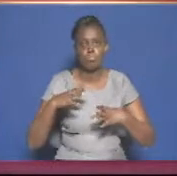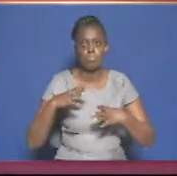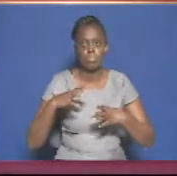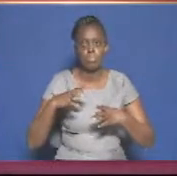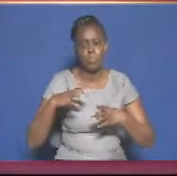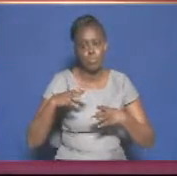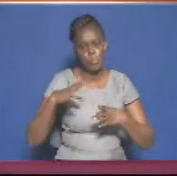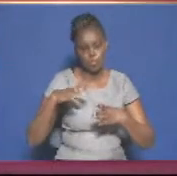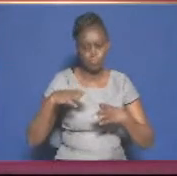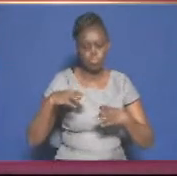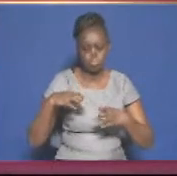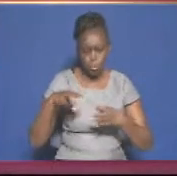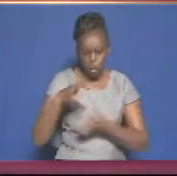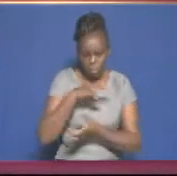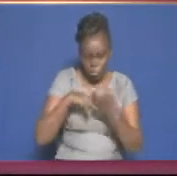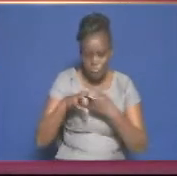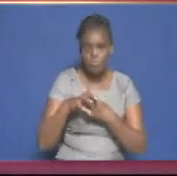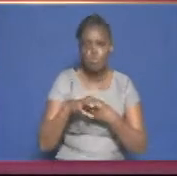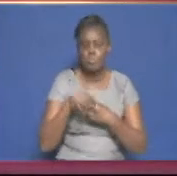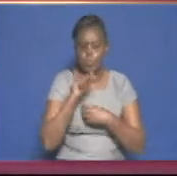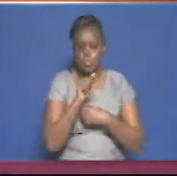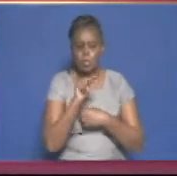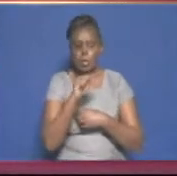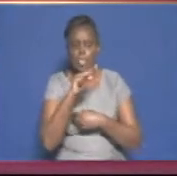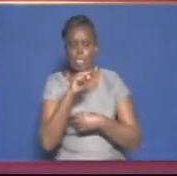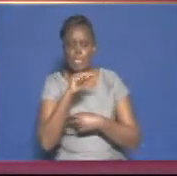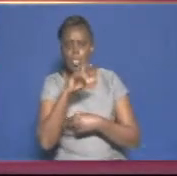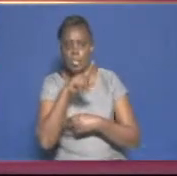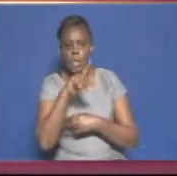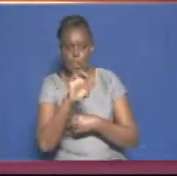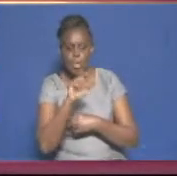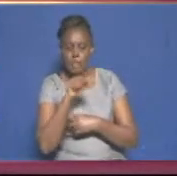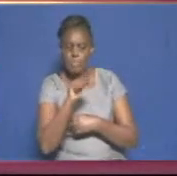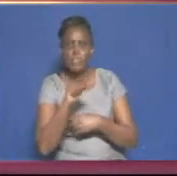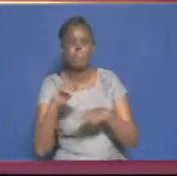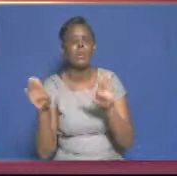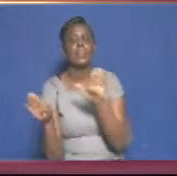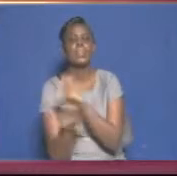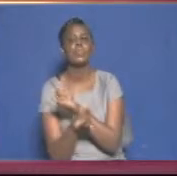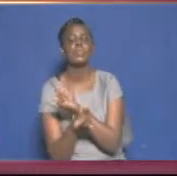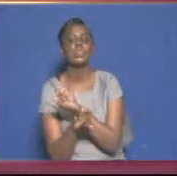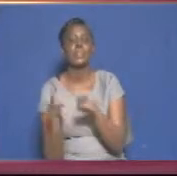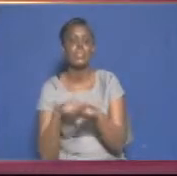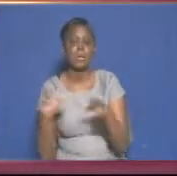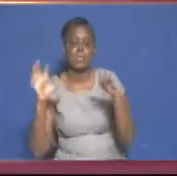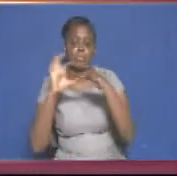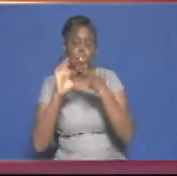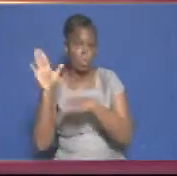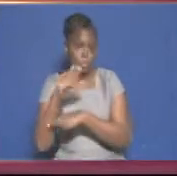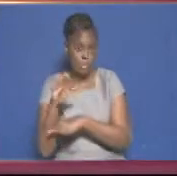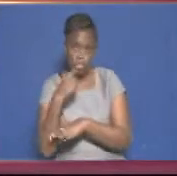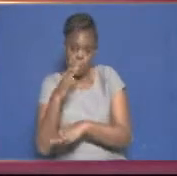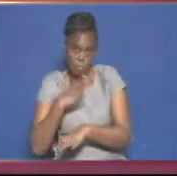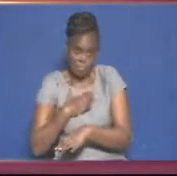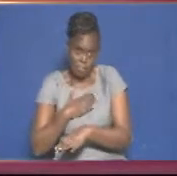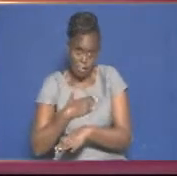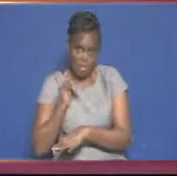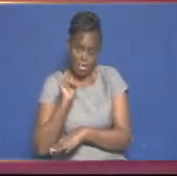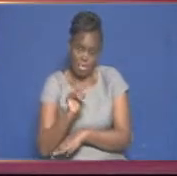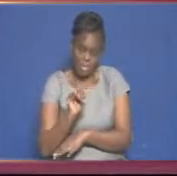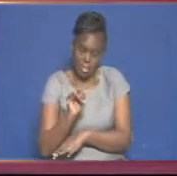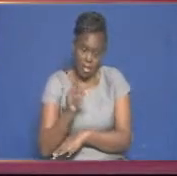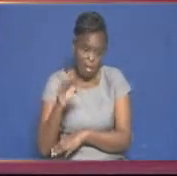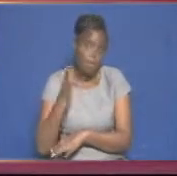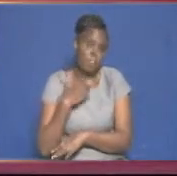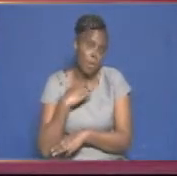majority minority leader, because Nyenze was the minority leader and he was a deputy. And when I joined parliament, Mr. Speaker, he told me that if